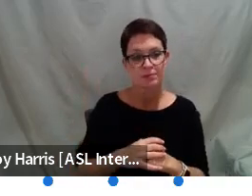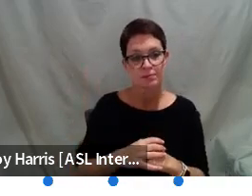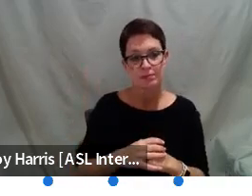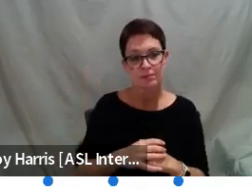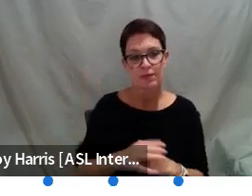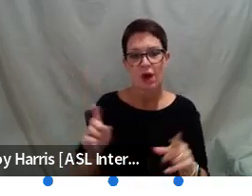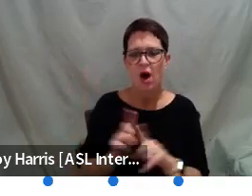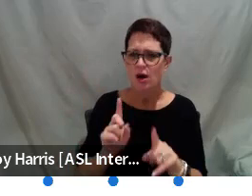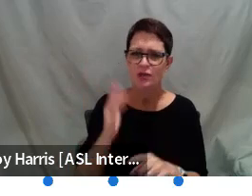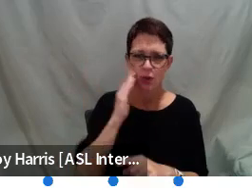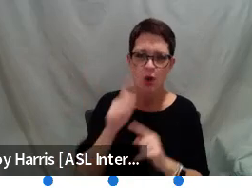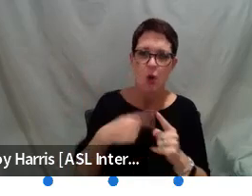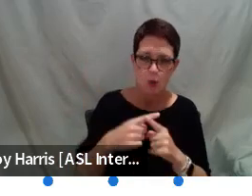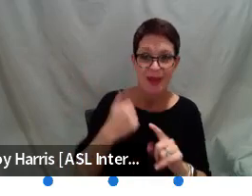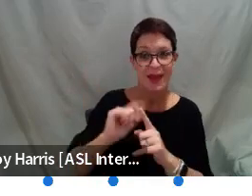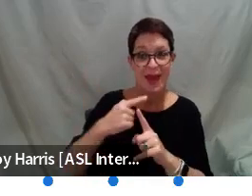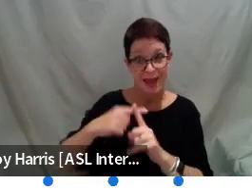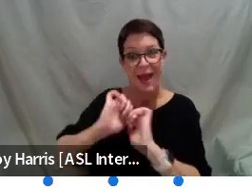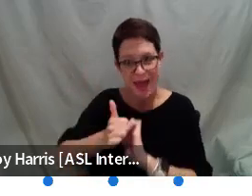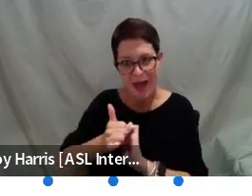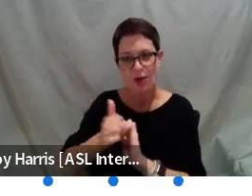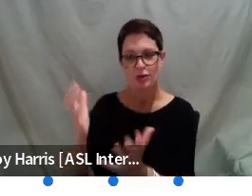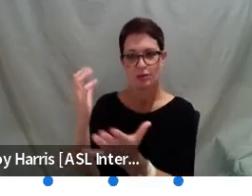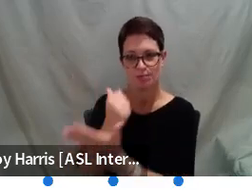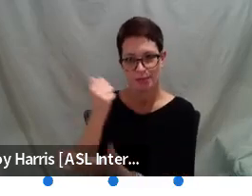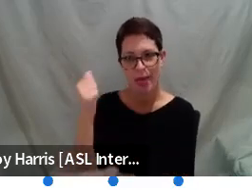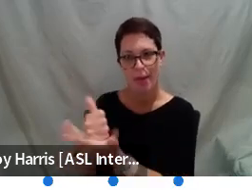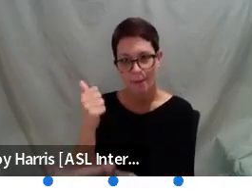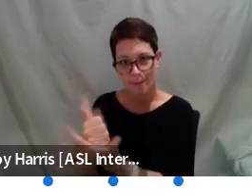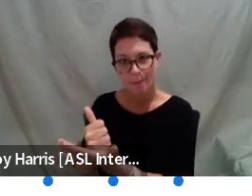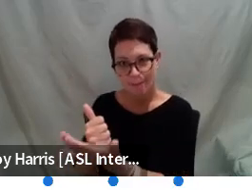And know when and how to get help.